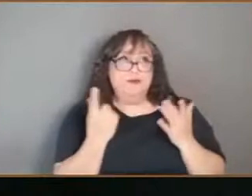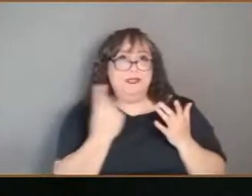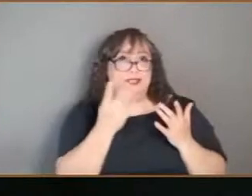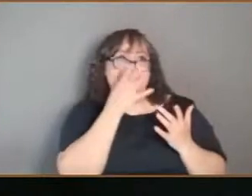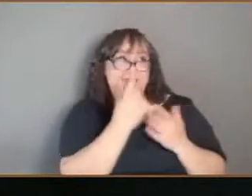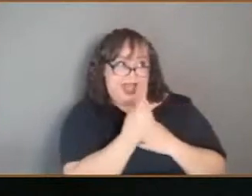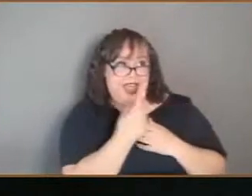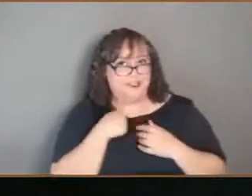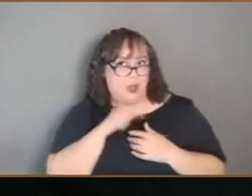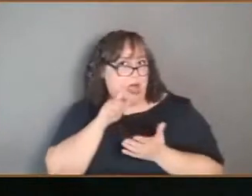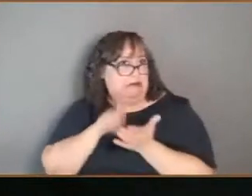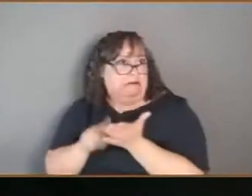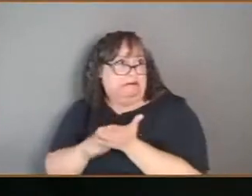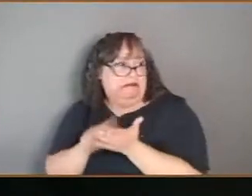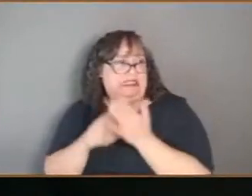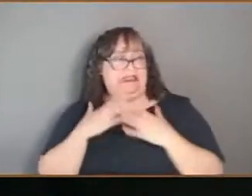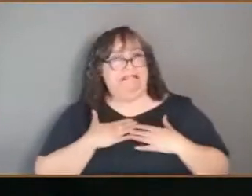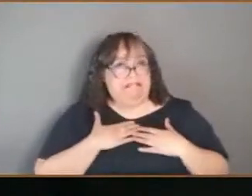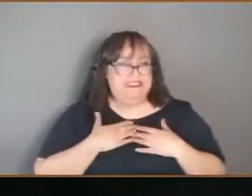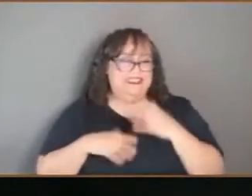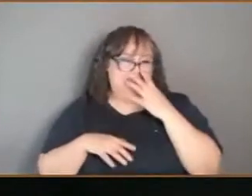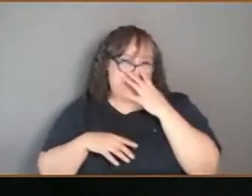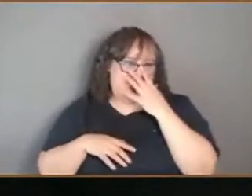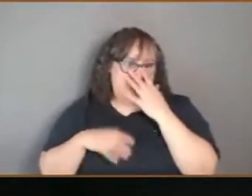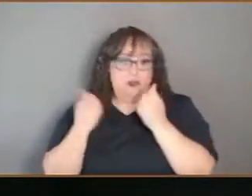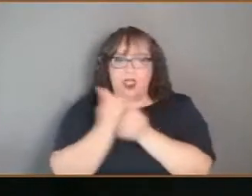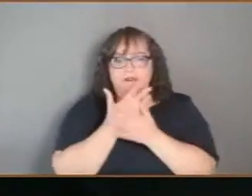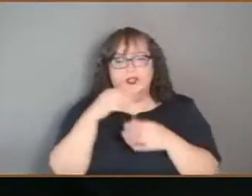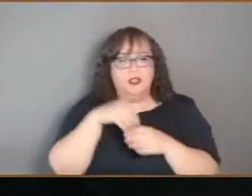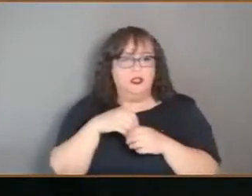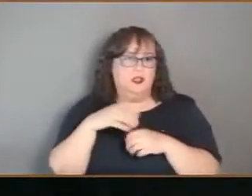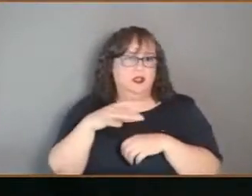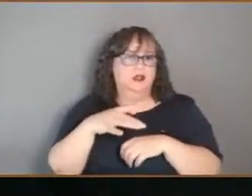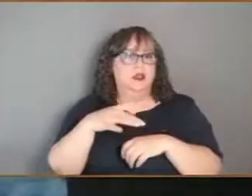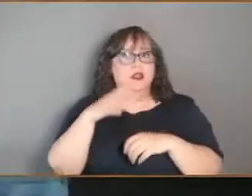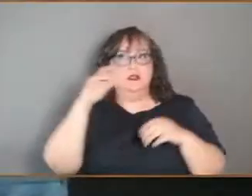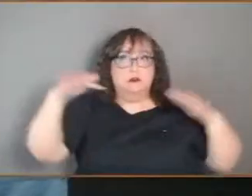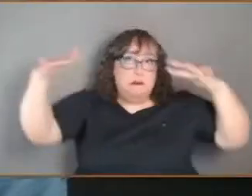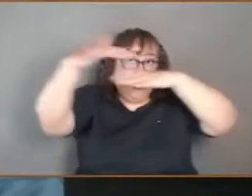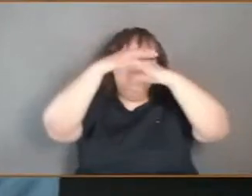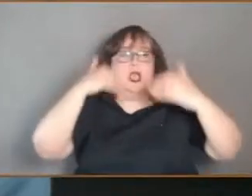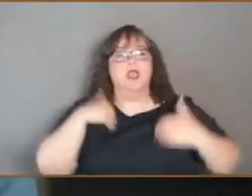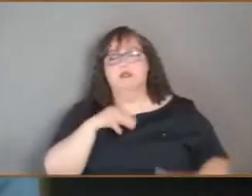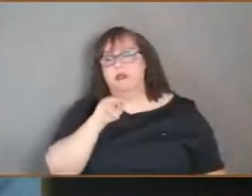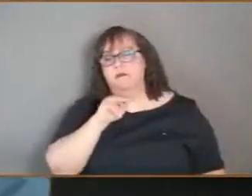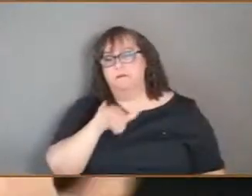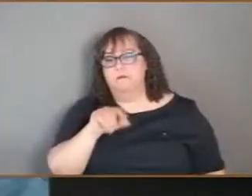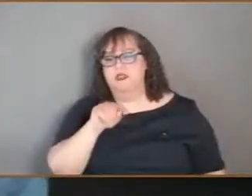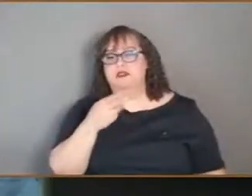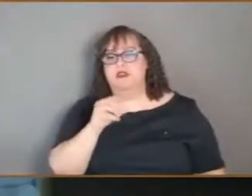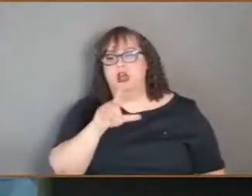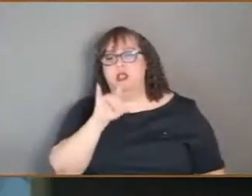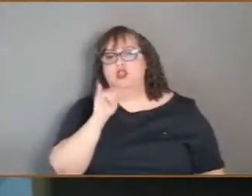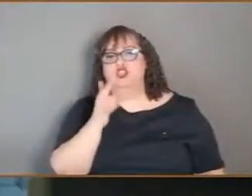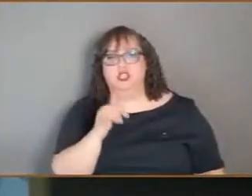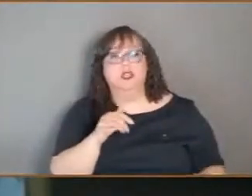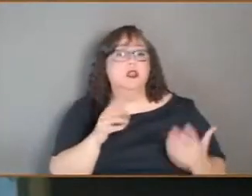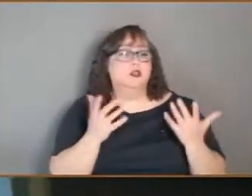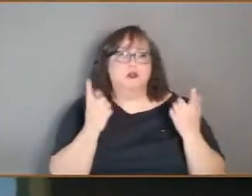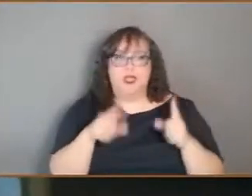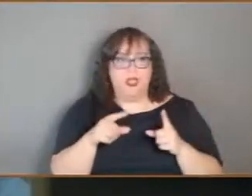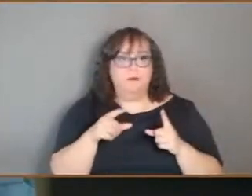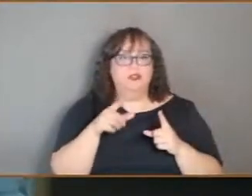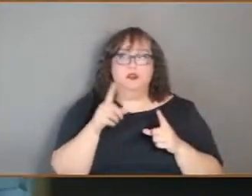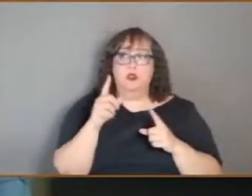Thanks, Pip. So everything in space has a mythology behind it, and it happens that these regions of these